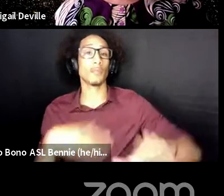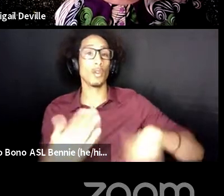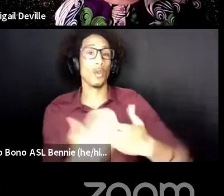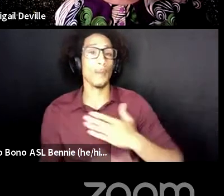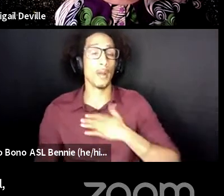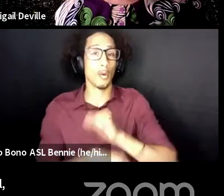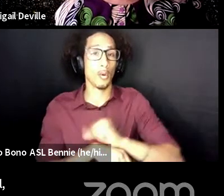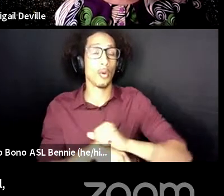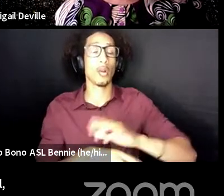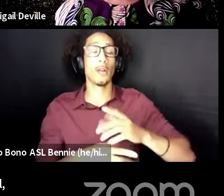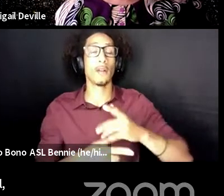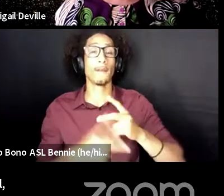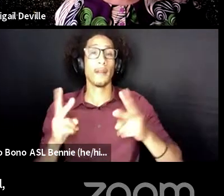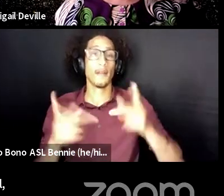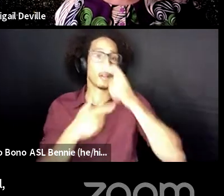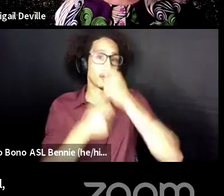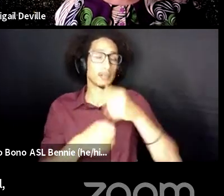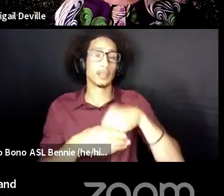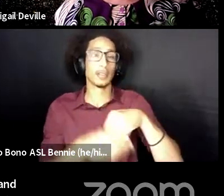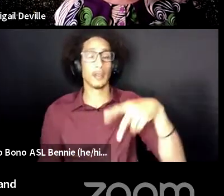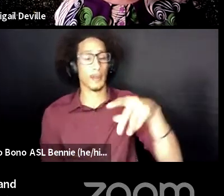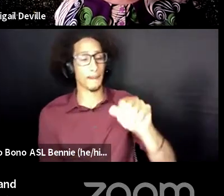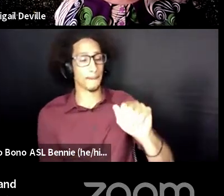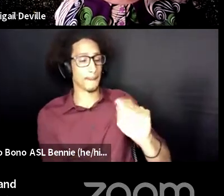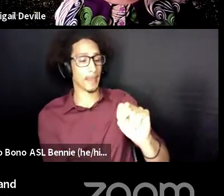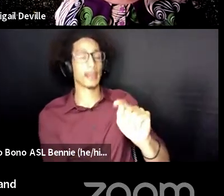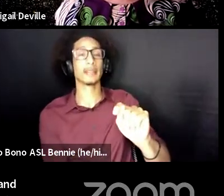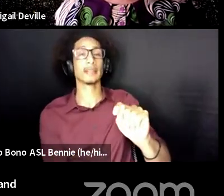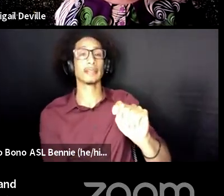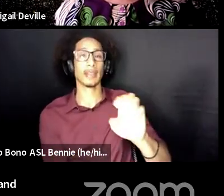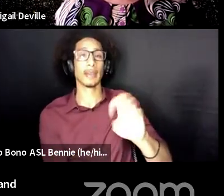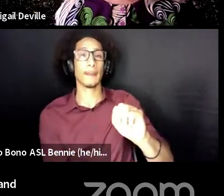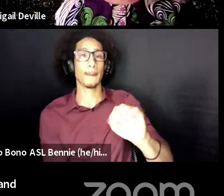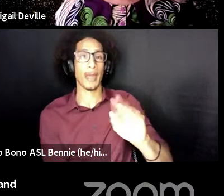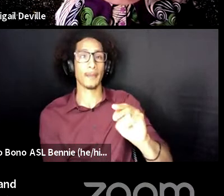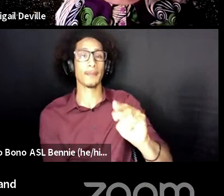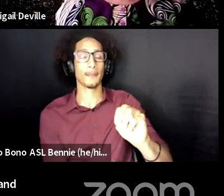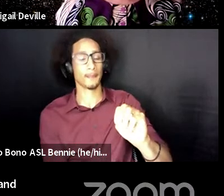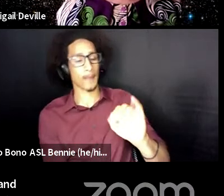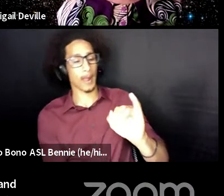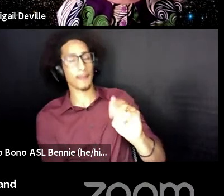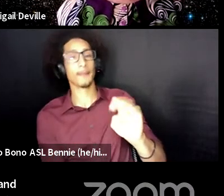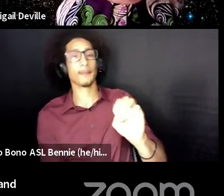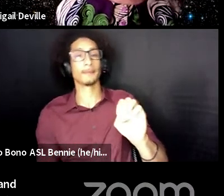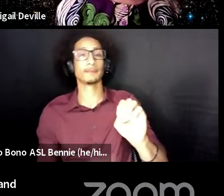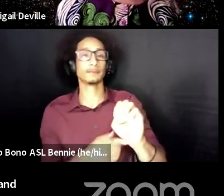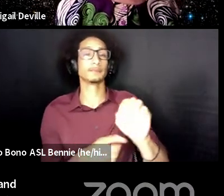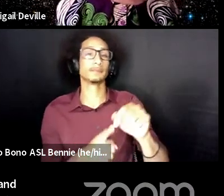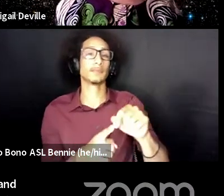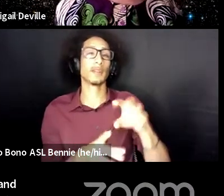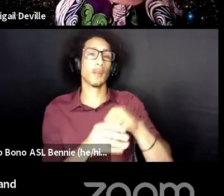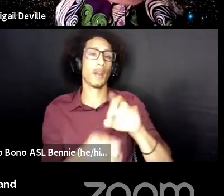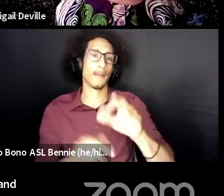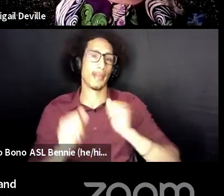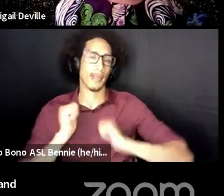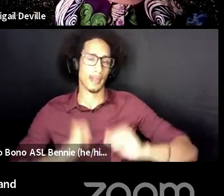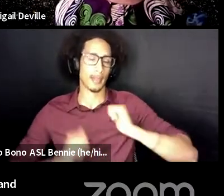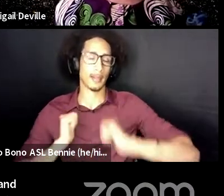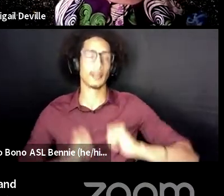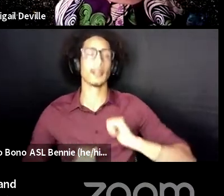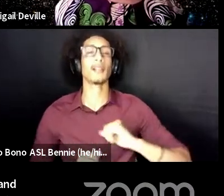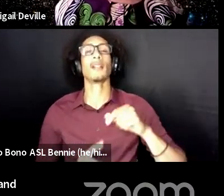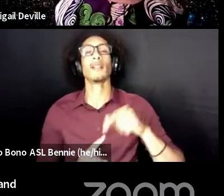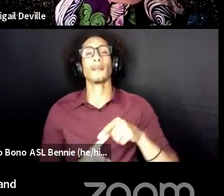pantomime, which is another like really curious British form of theatre, where often things are at overblown scales or